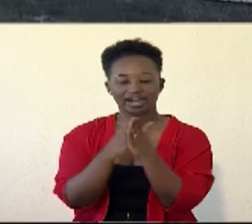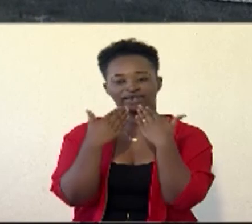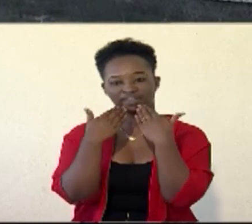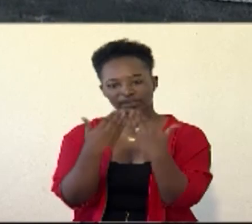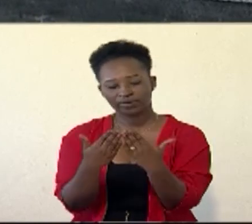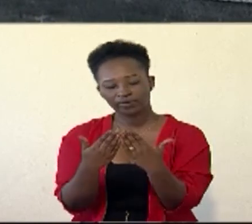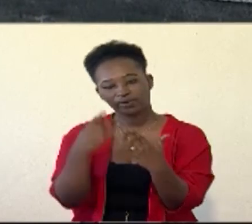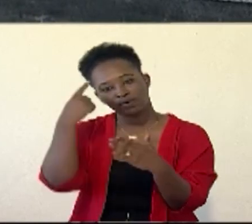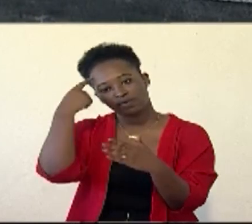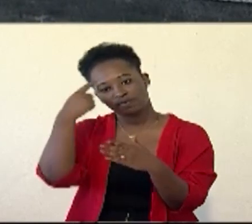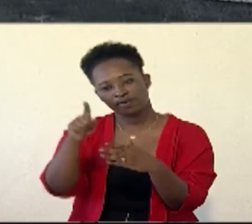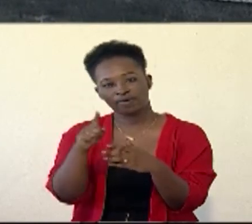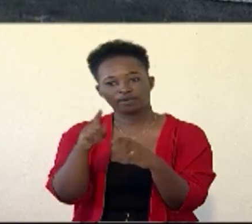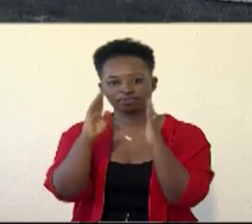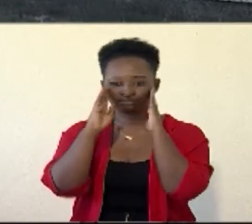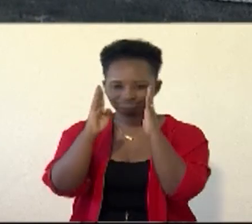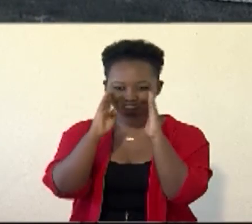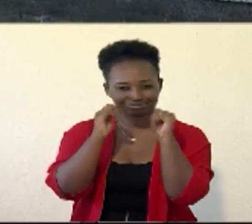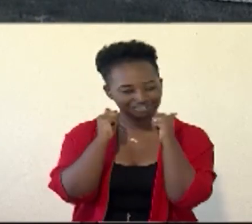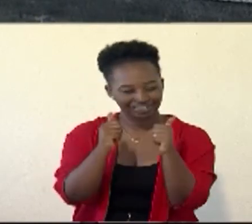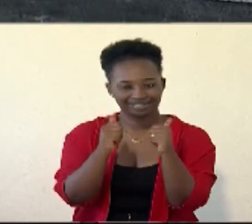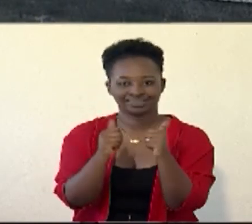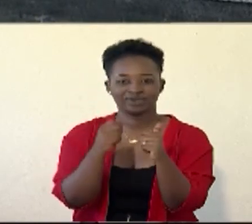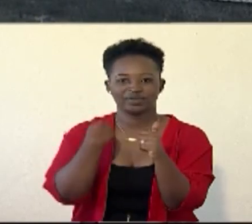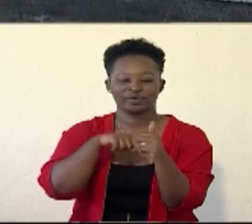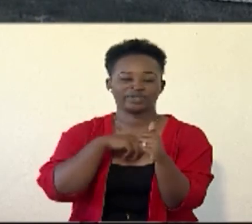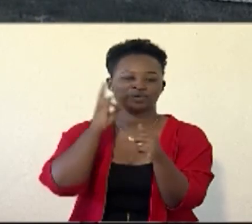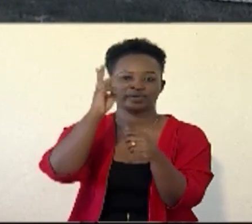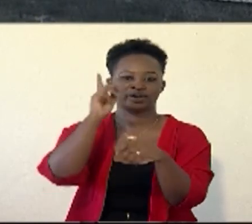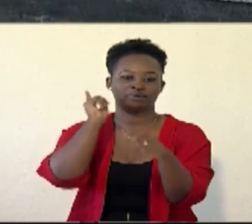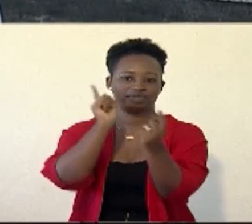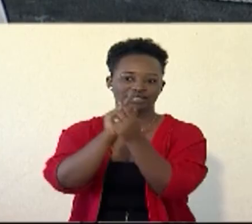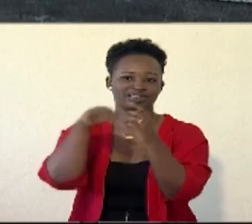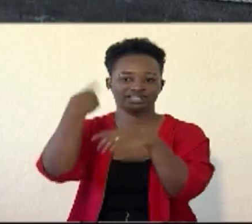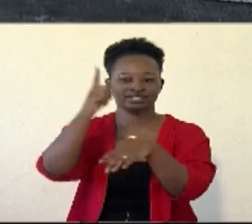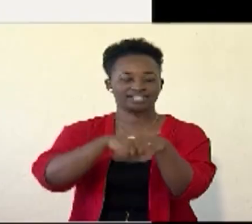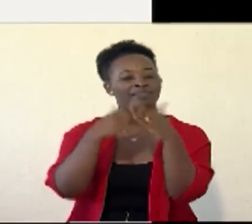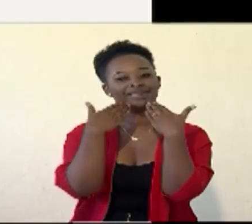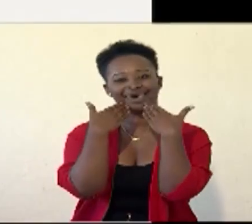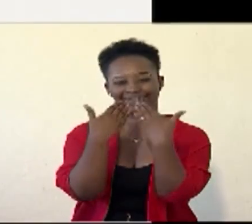for being attentive. We meet next time. Thank you.